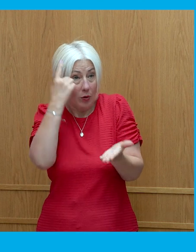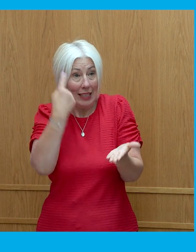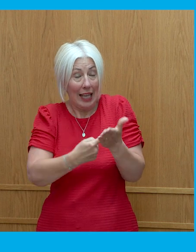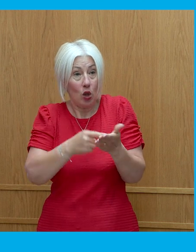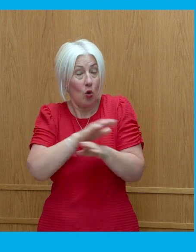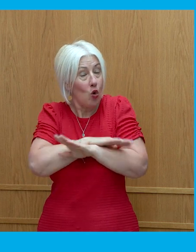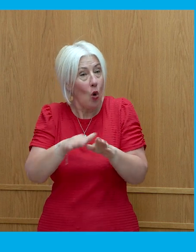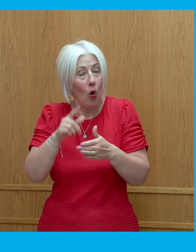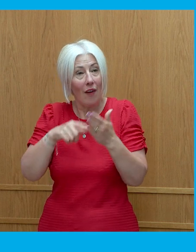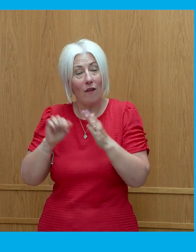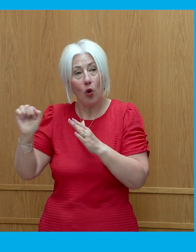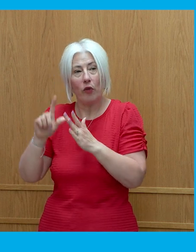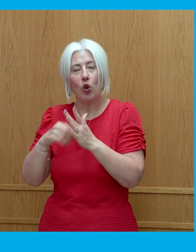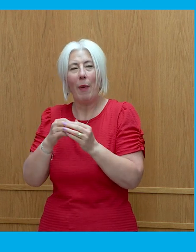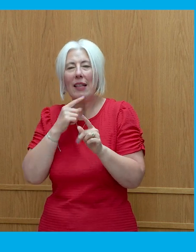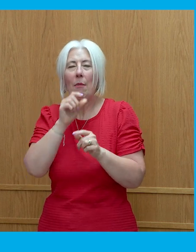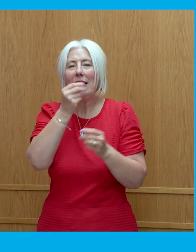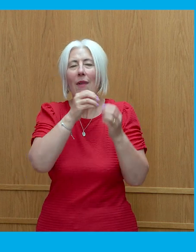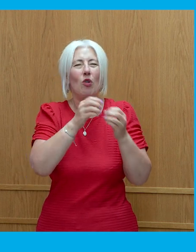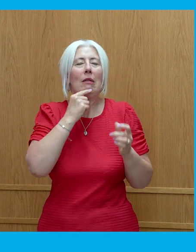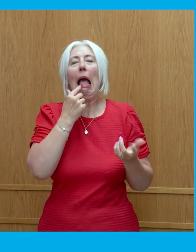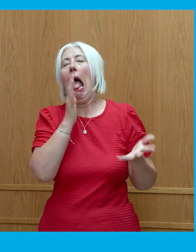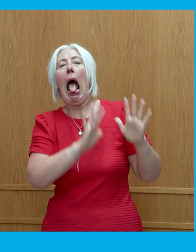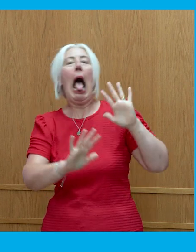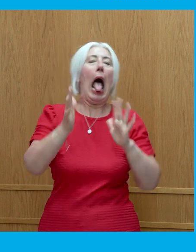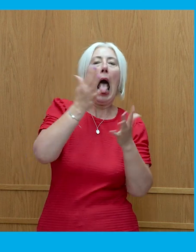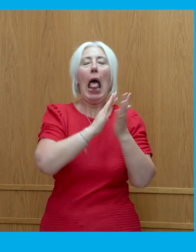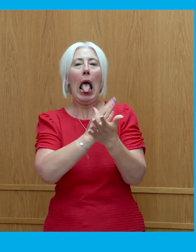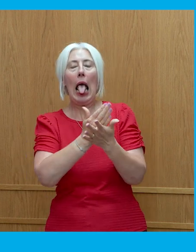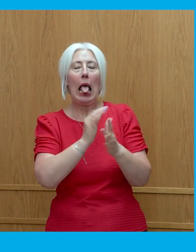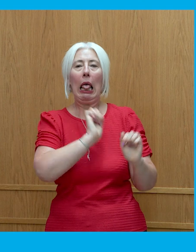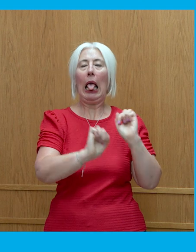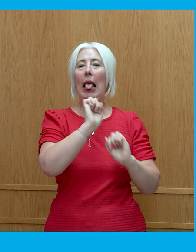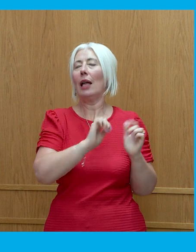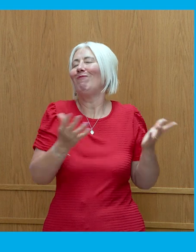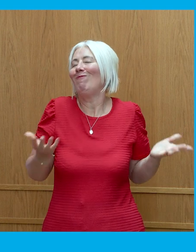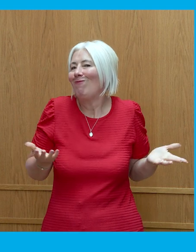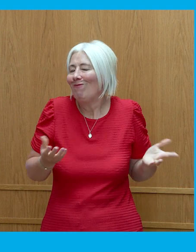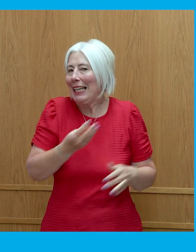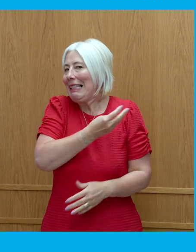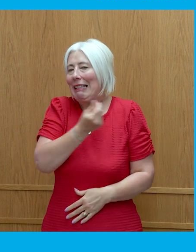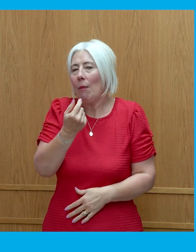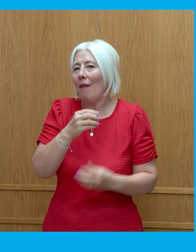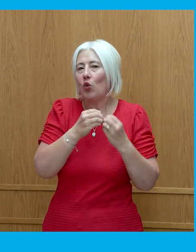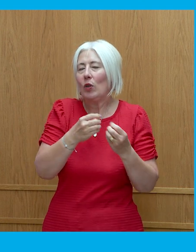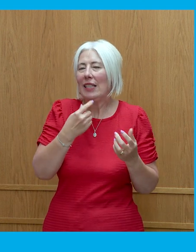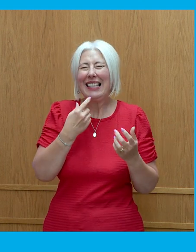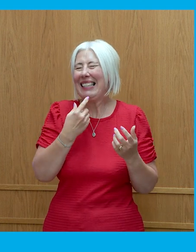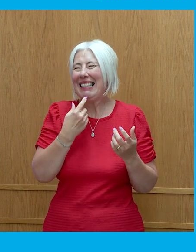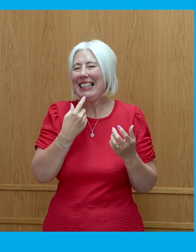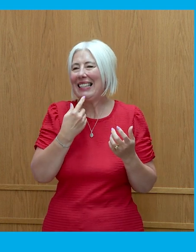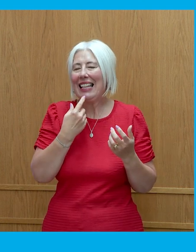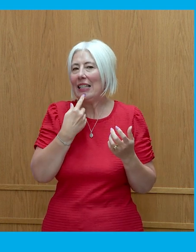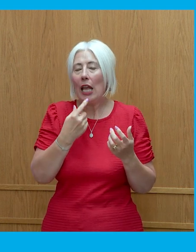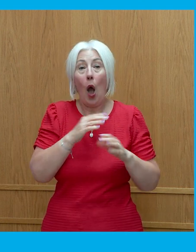Biden at the time? And they wouldn't commit to that. And I think some of them didn't want to say